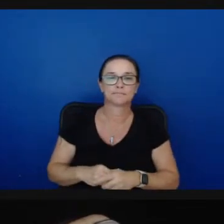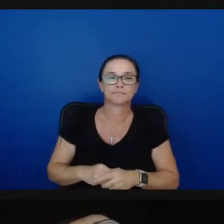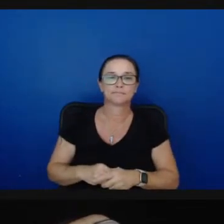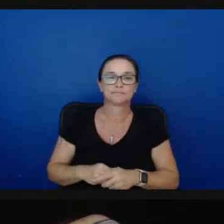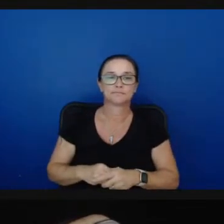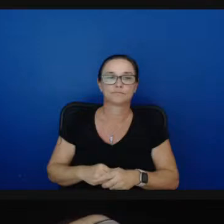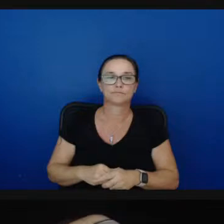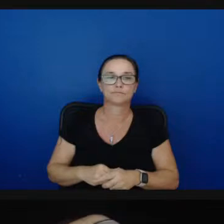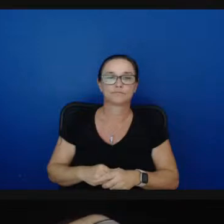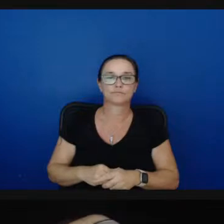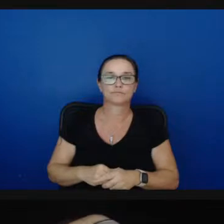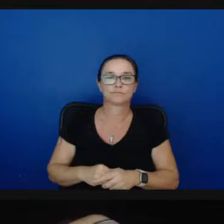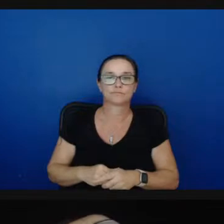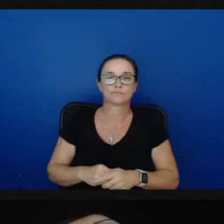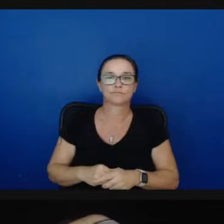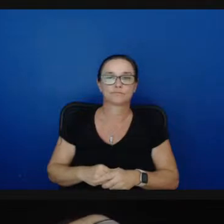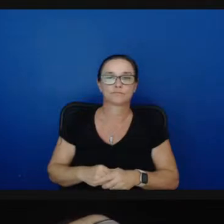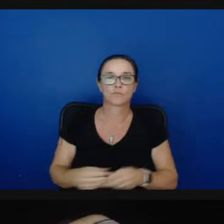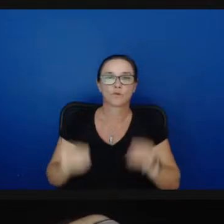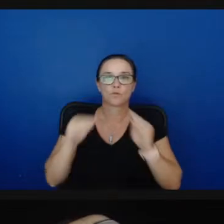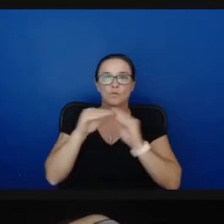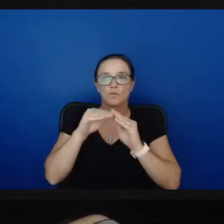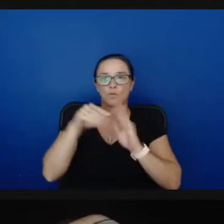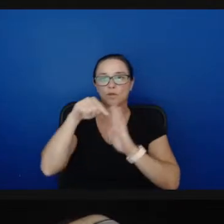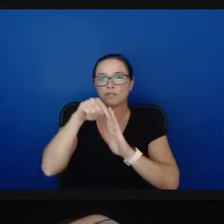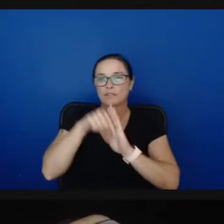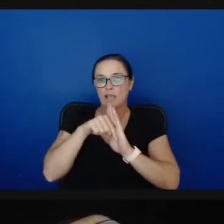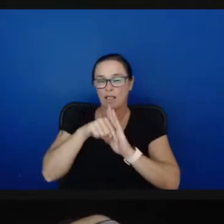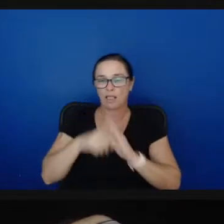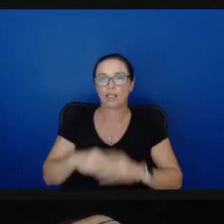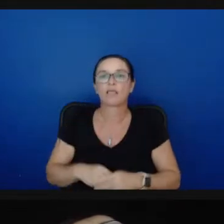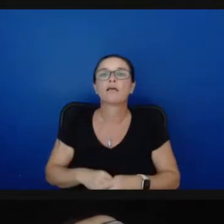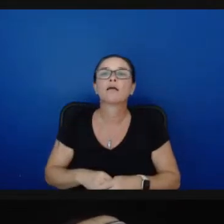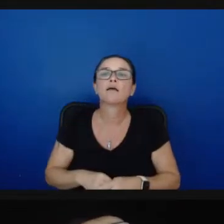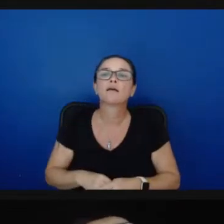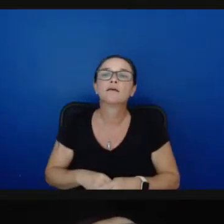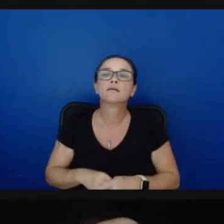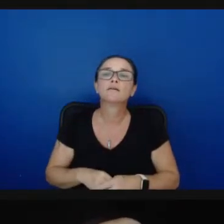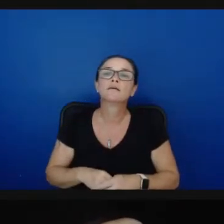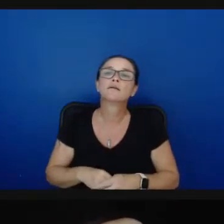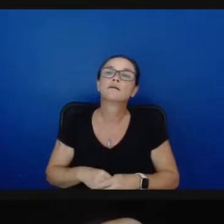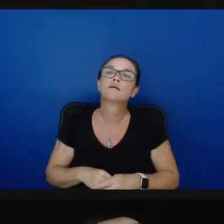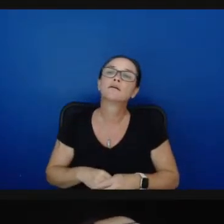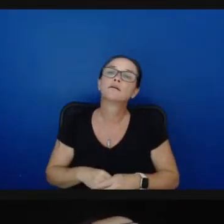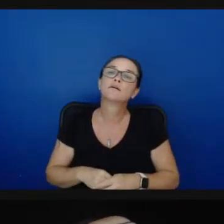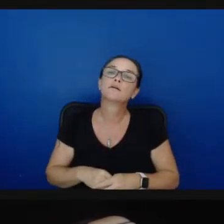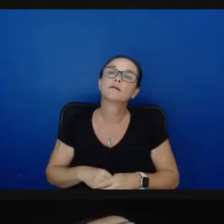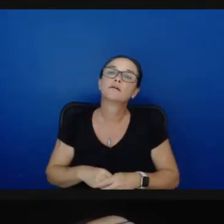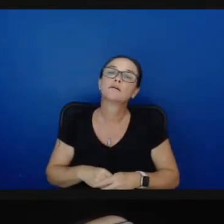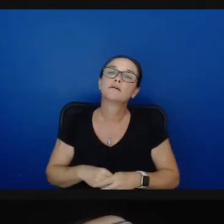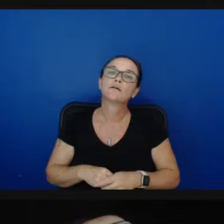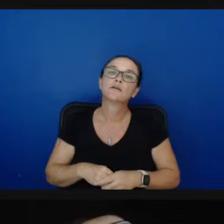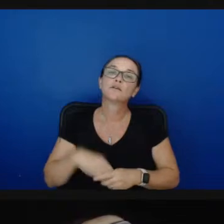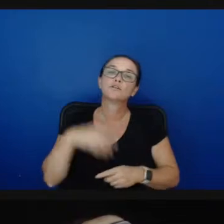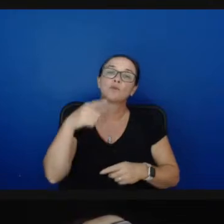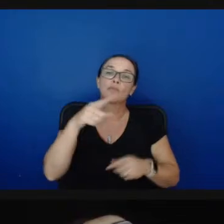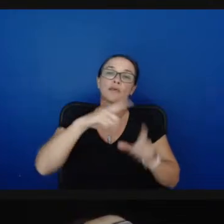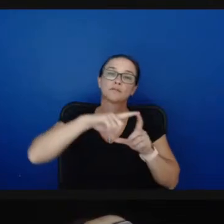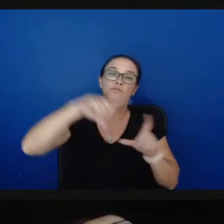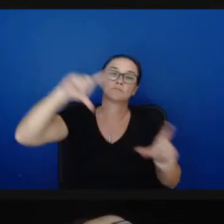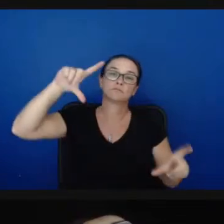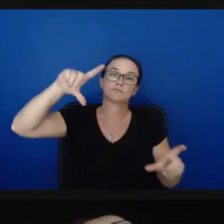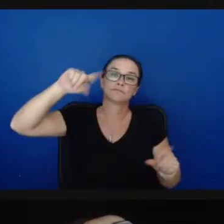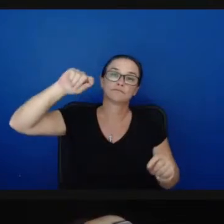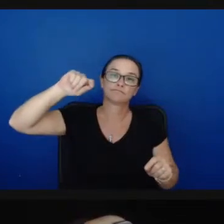Okay, so in a little more detail, looking at the USGS website and doing a cross-section across the earthquakes,